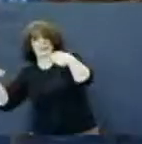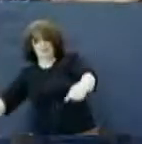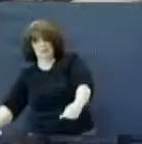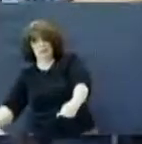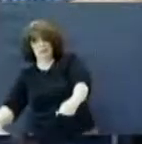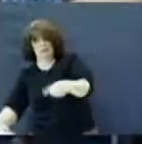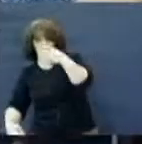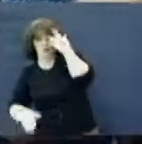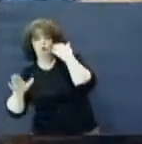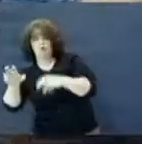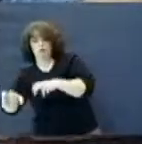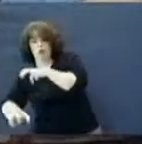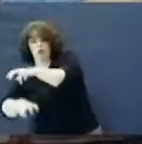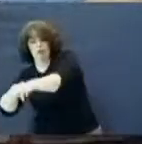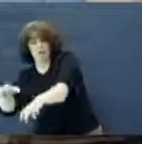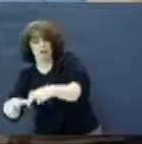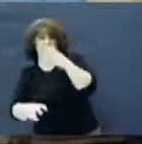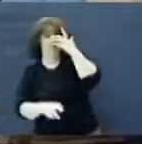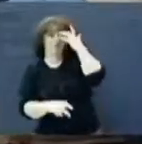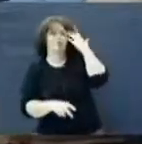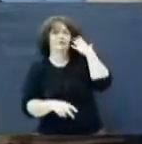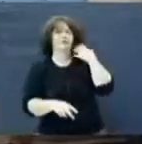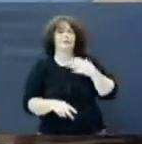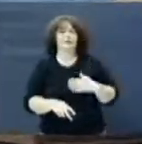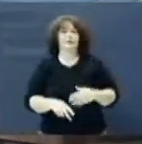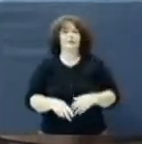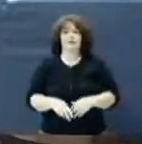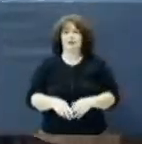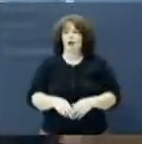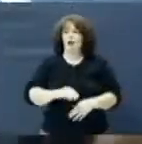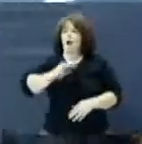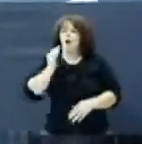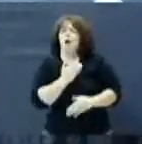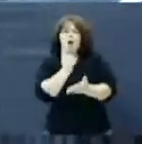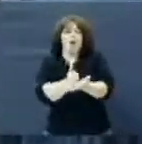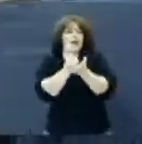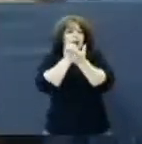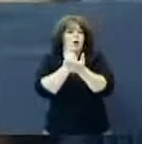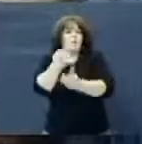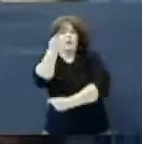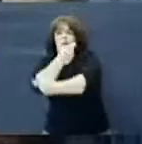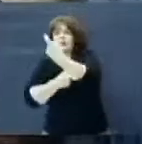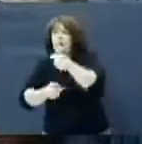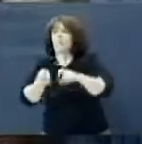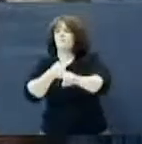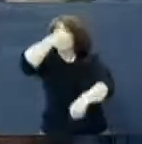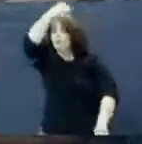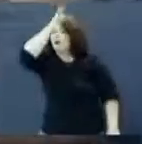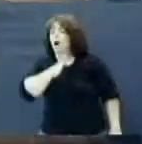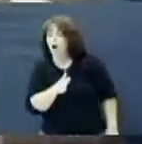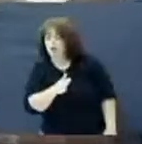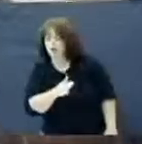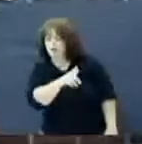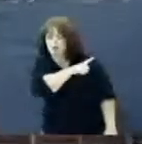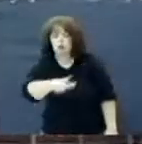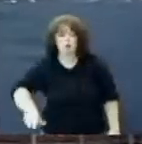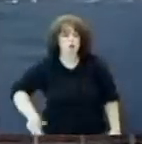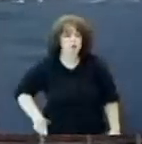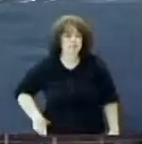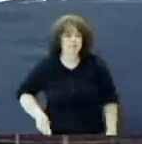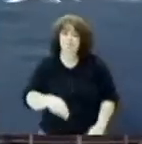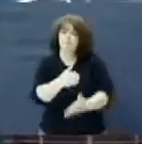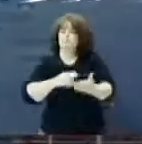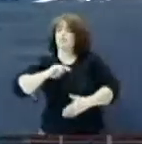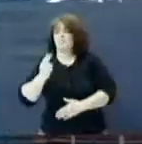You got the point? I want to tell you, our help coming from the Lord. Some of us are just kind of scared half